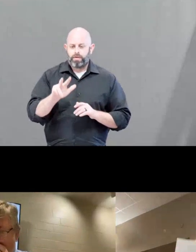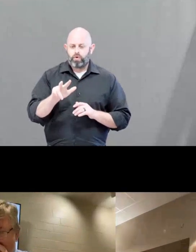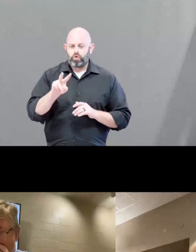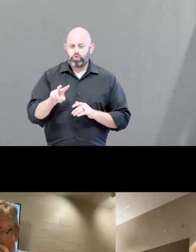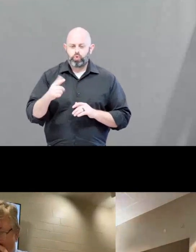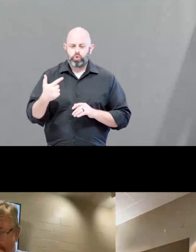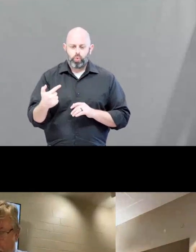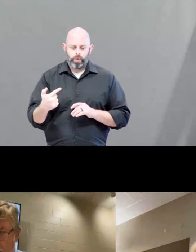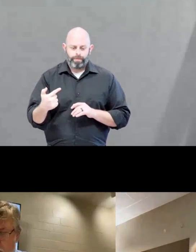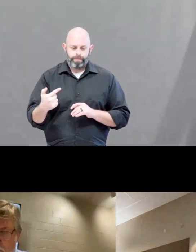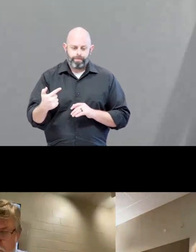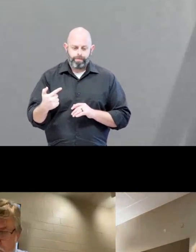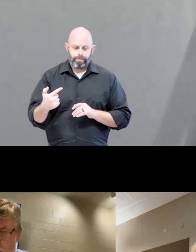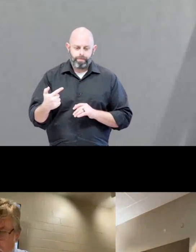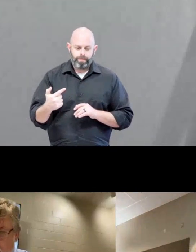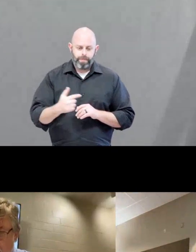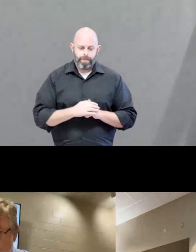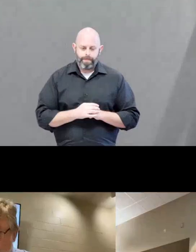3221.